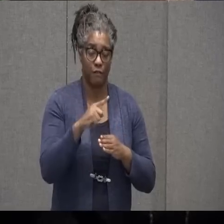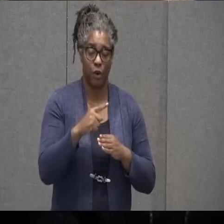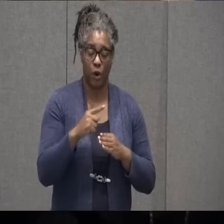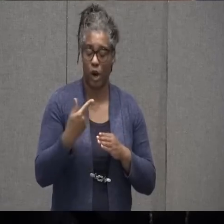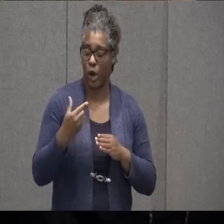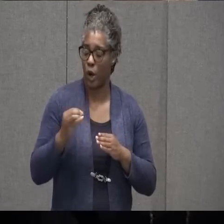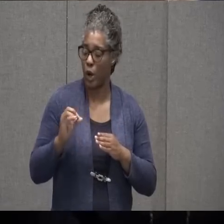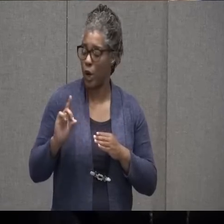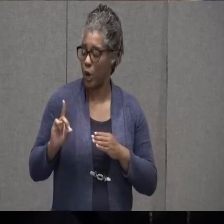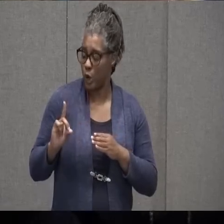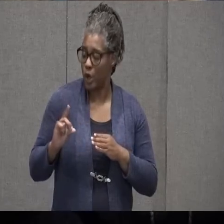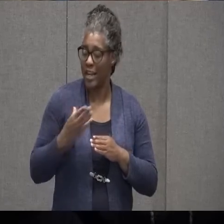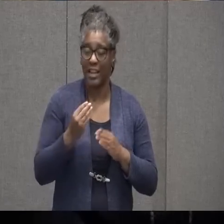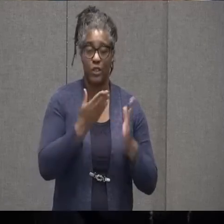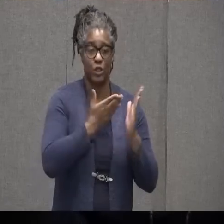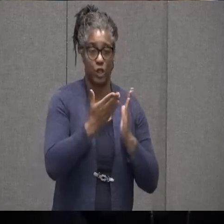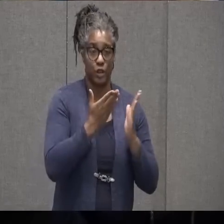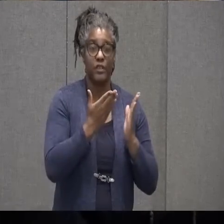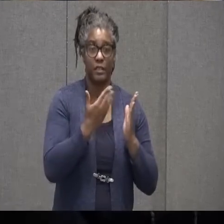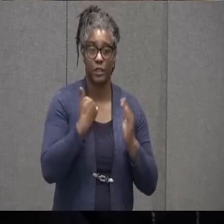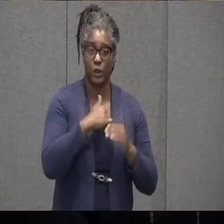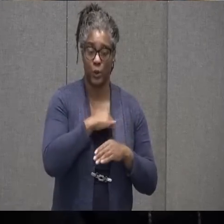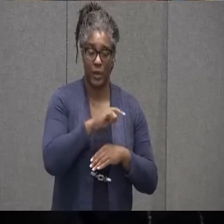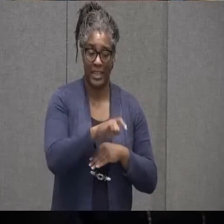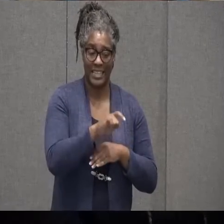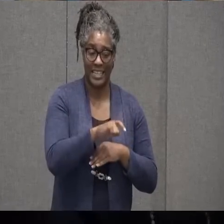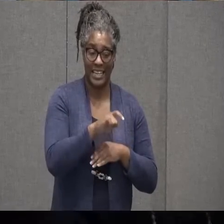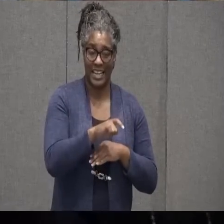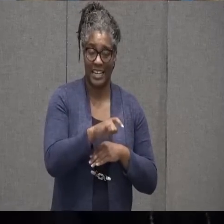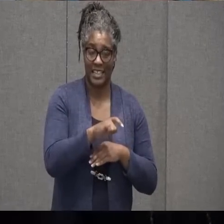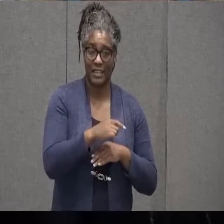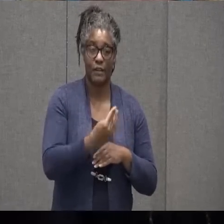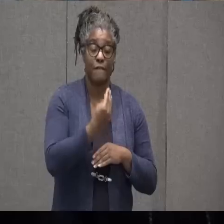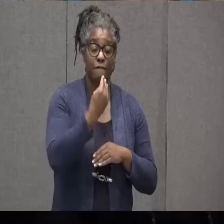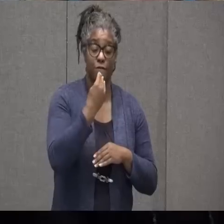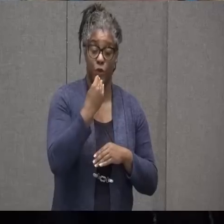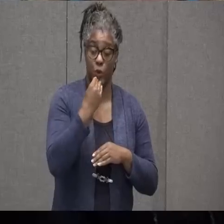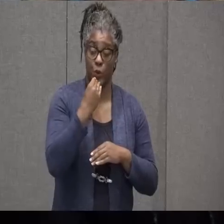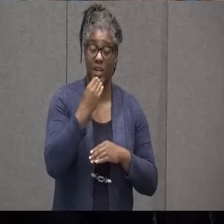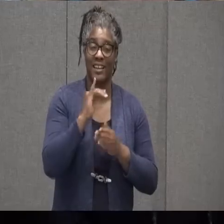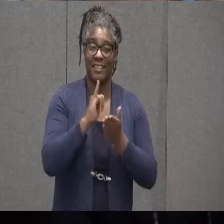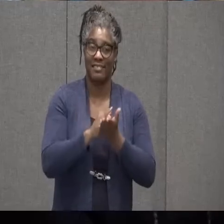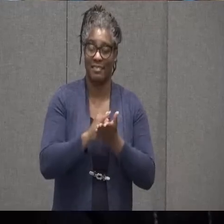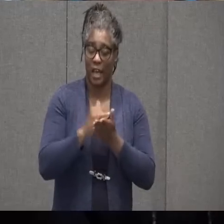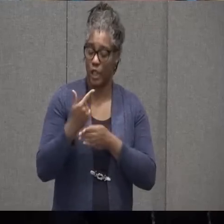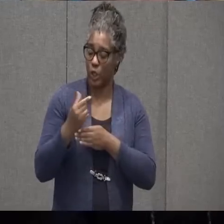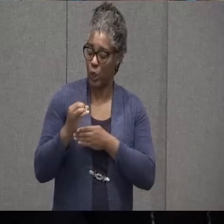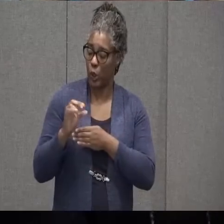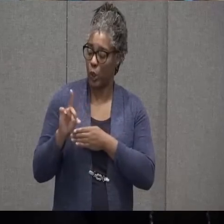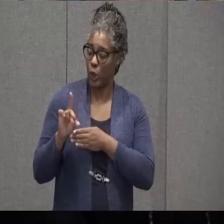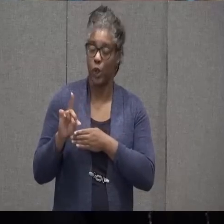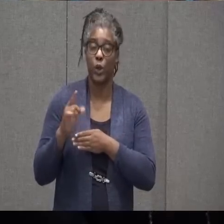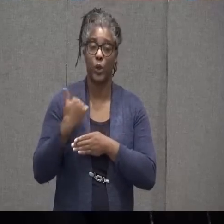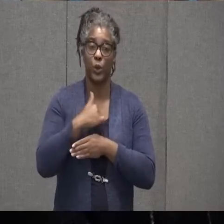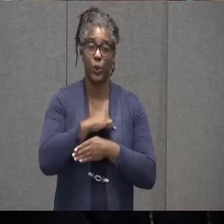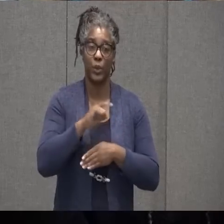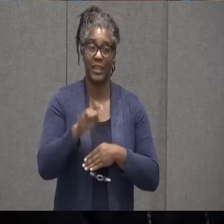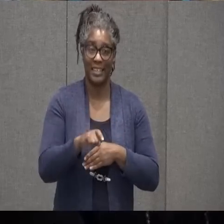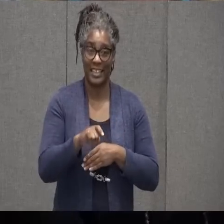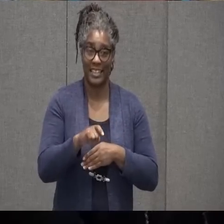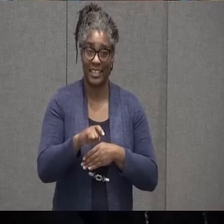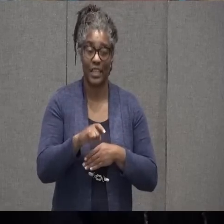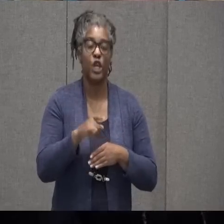good that we need. So it is important for us to start thinking about what are the things that